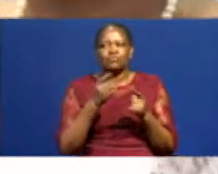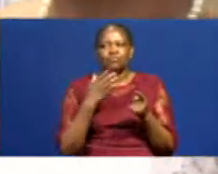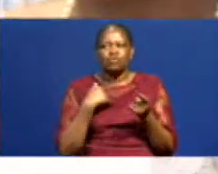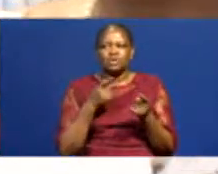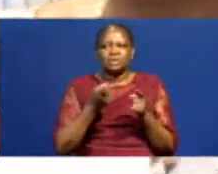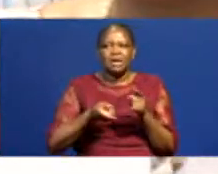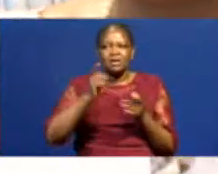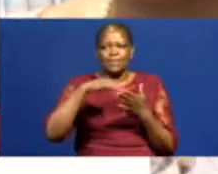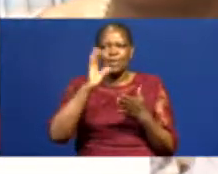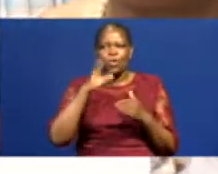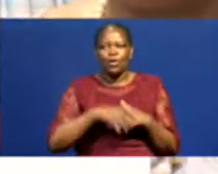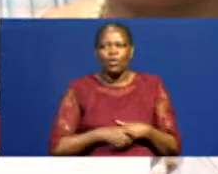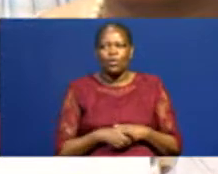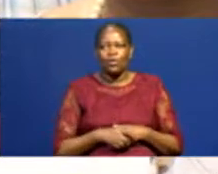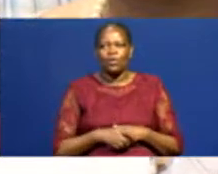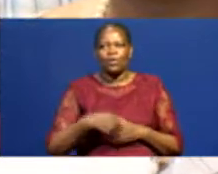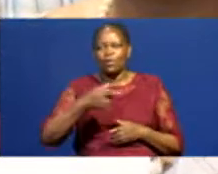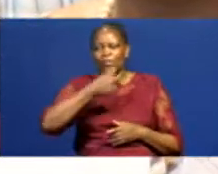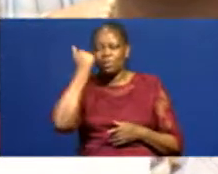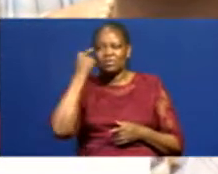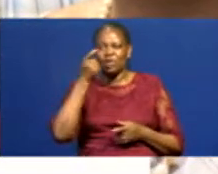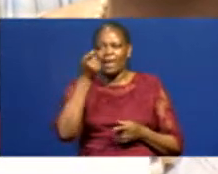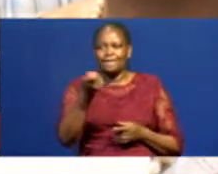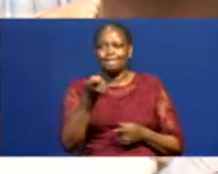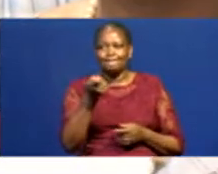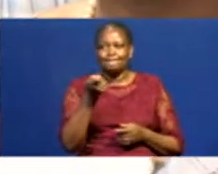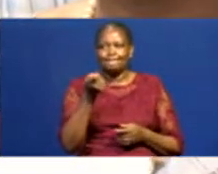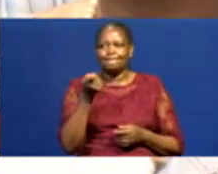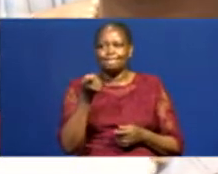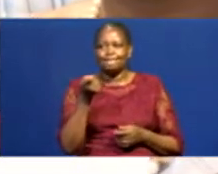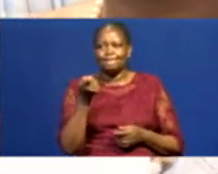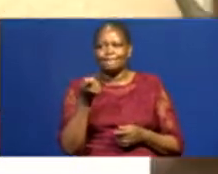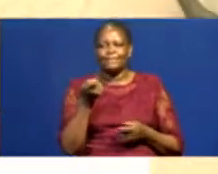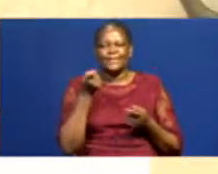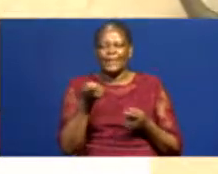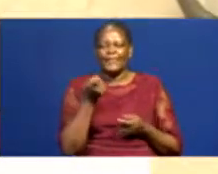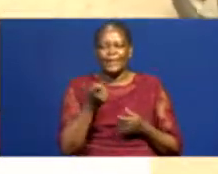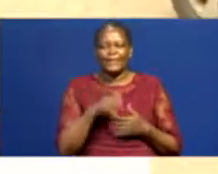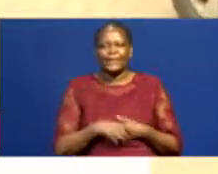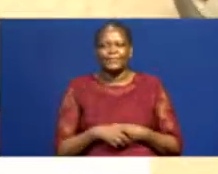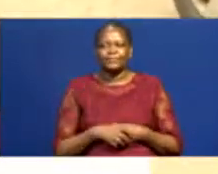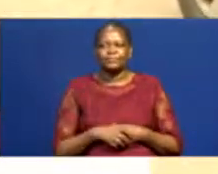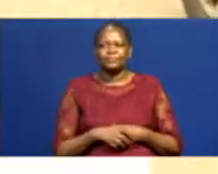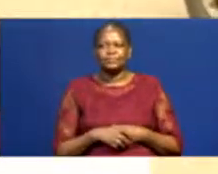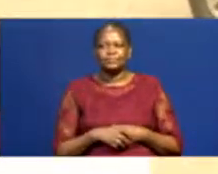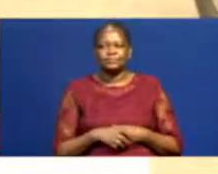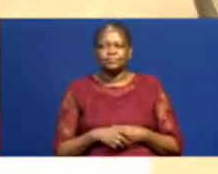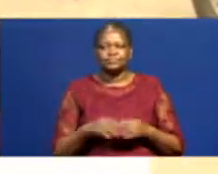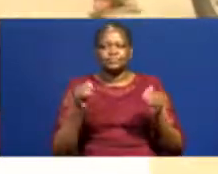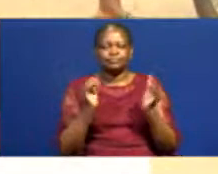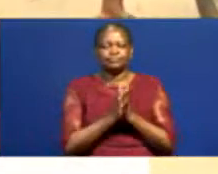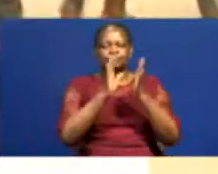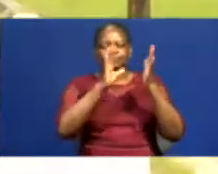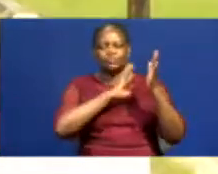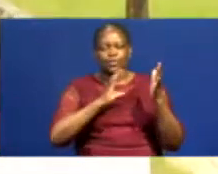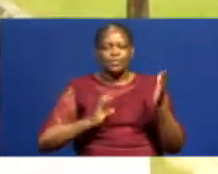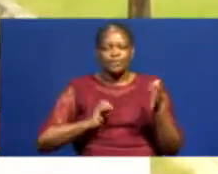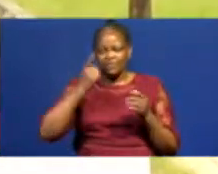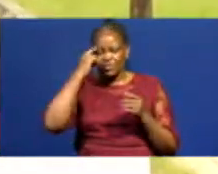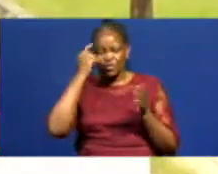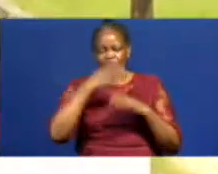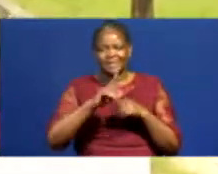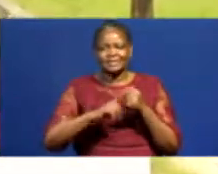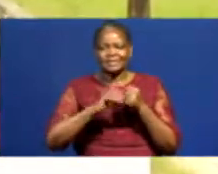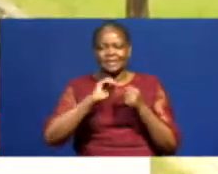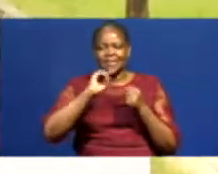tuangaliwe kwa sababu hiyo ilikuwa ni kidogo kiasi. Nzioka lauds the commission for the over